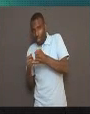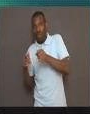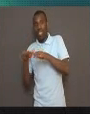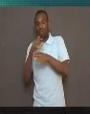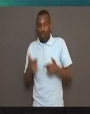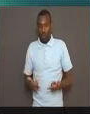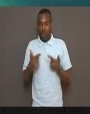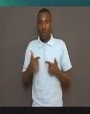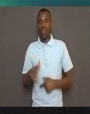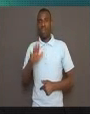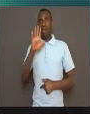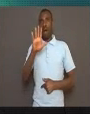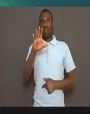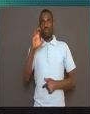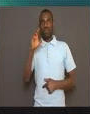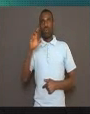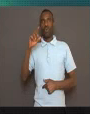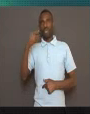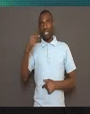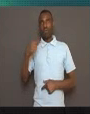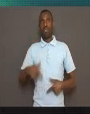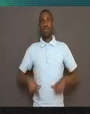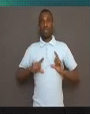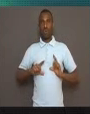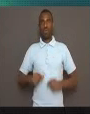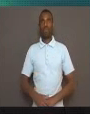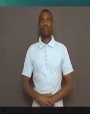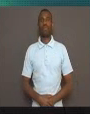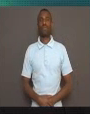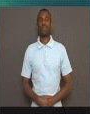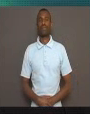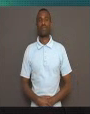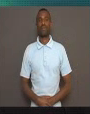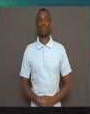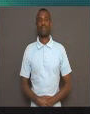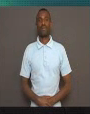of 500 grams is attached to its end.